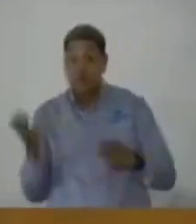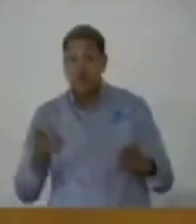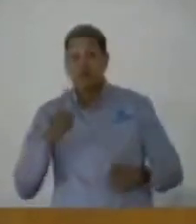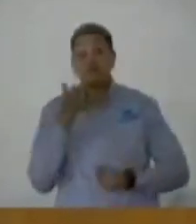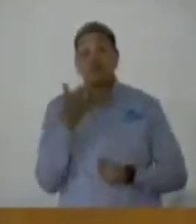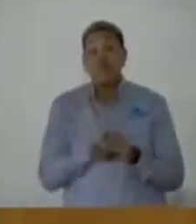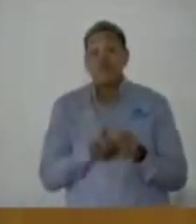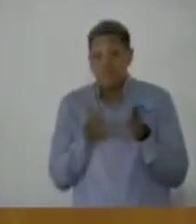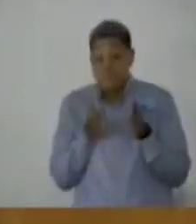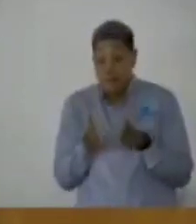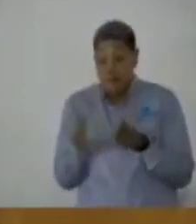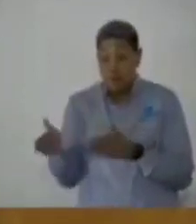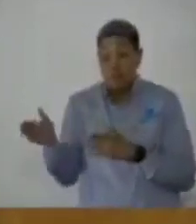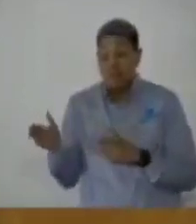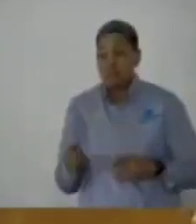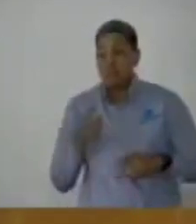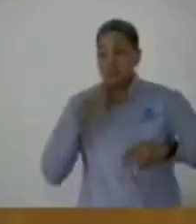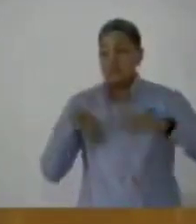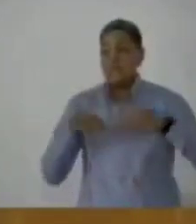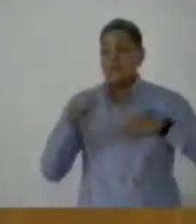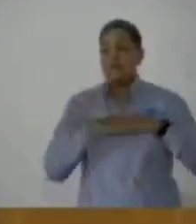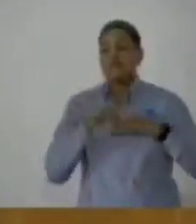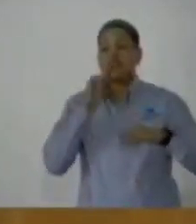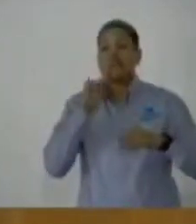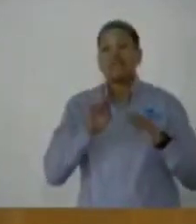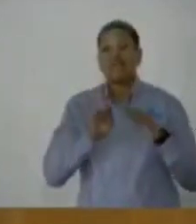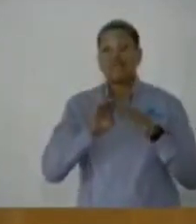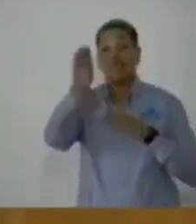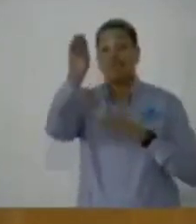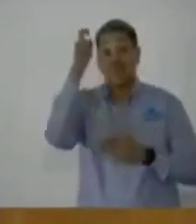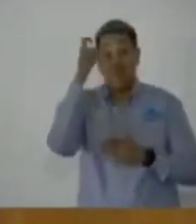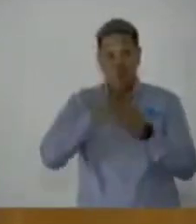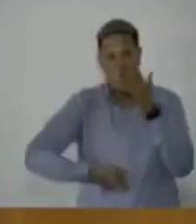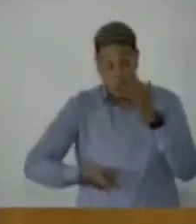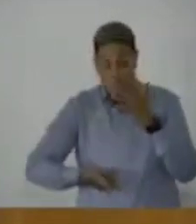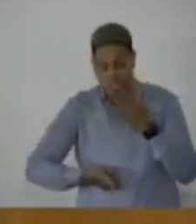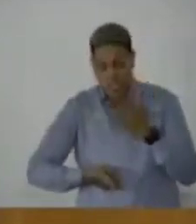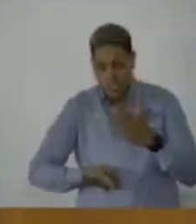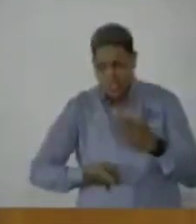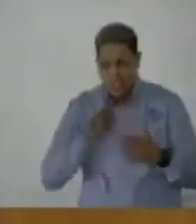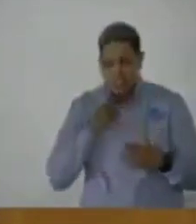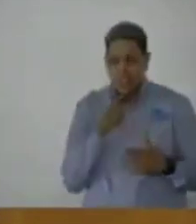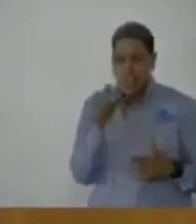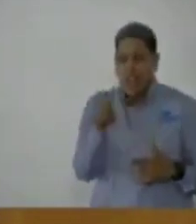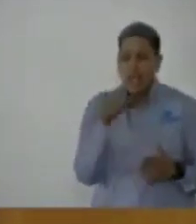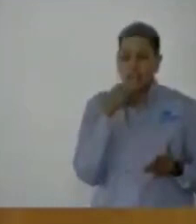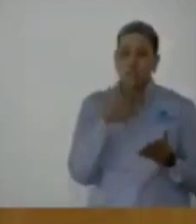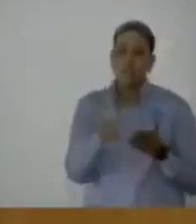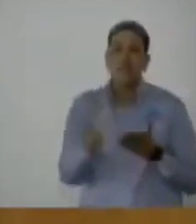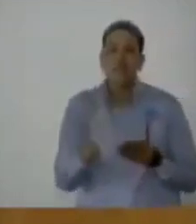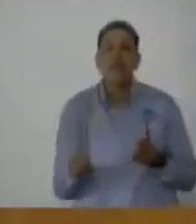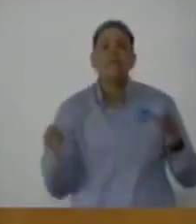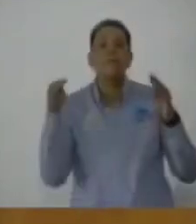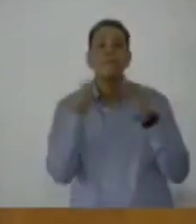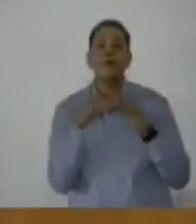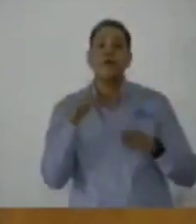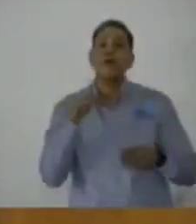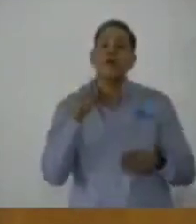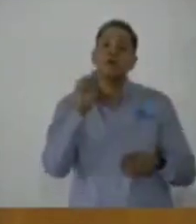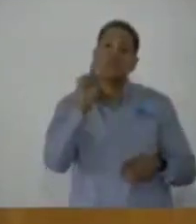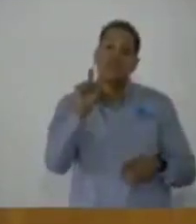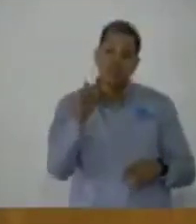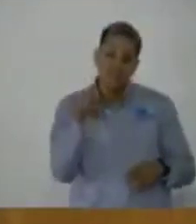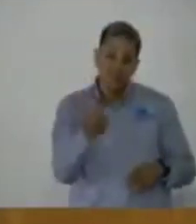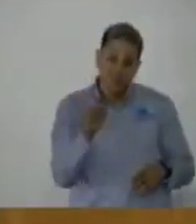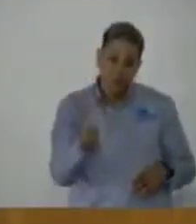each individual, based on inflationary pressures, is being asked to pay more